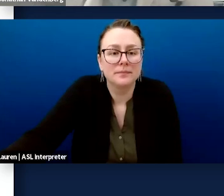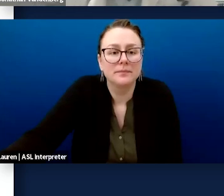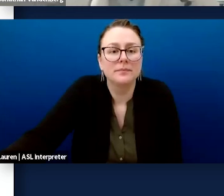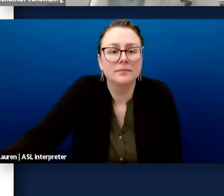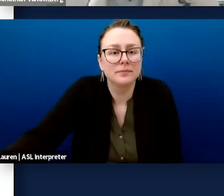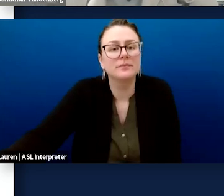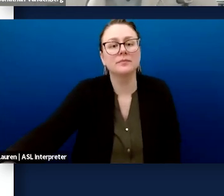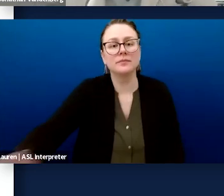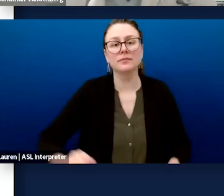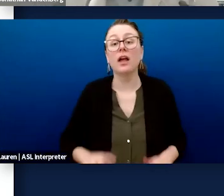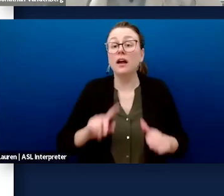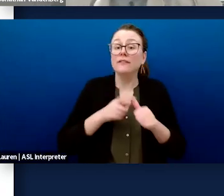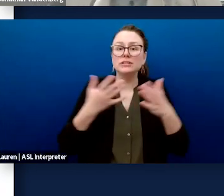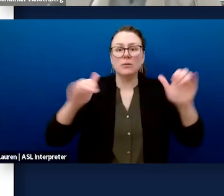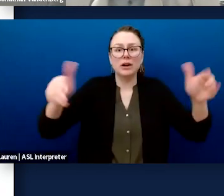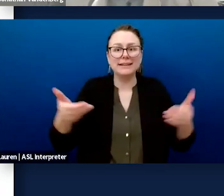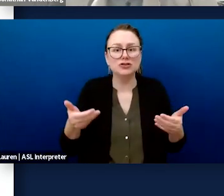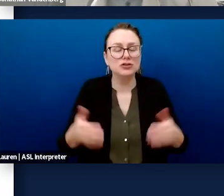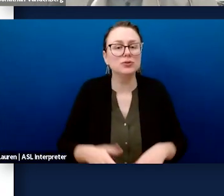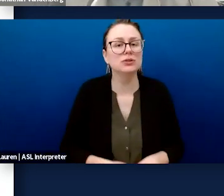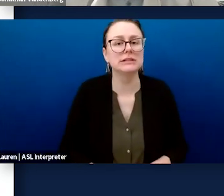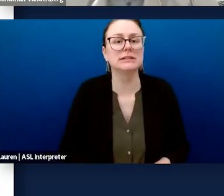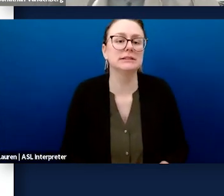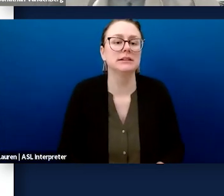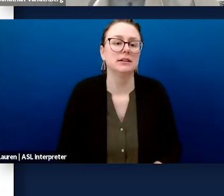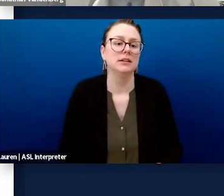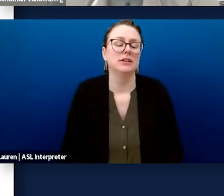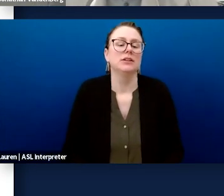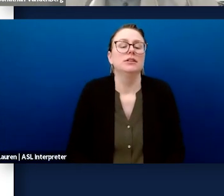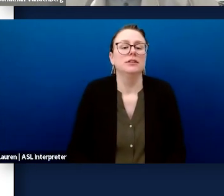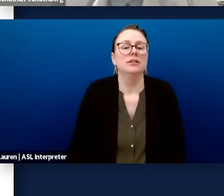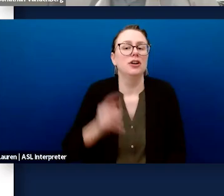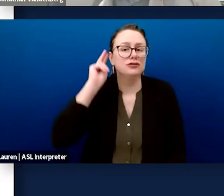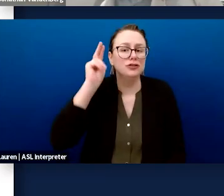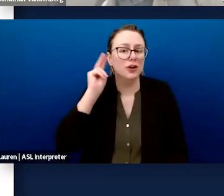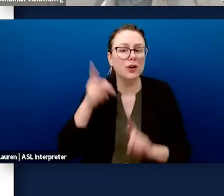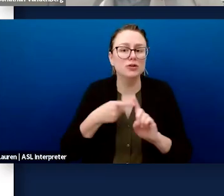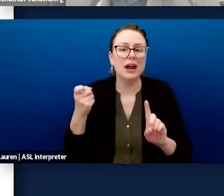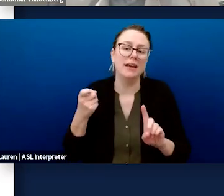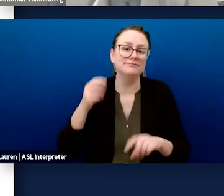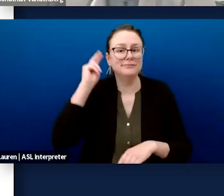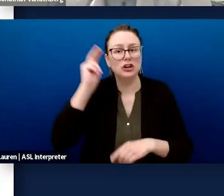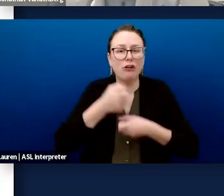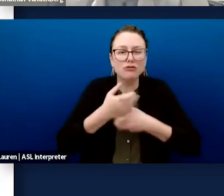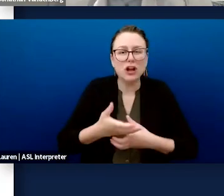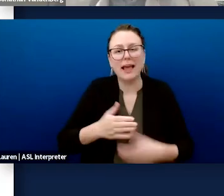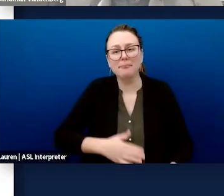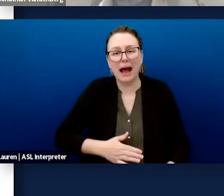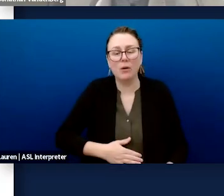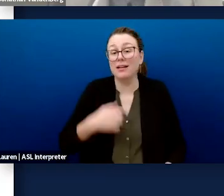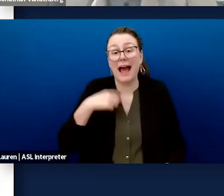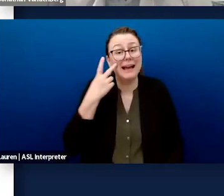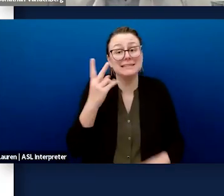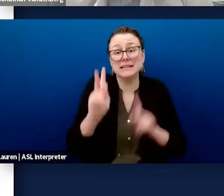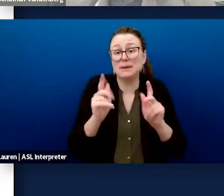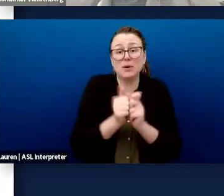I just want to start off with a introduction about neurogenic bowel. I see people with bowel issues all day